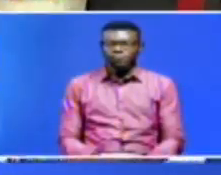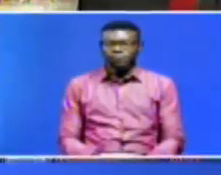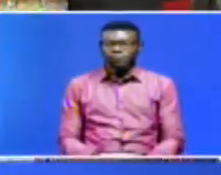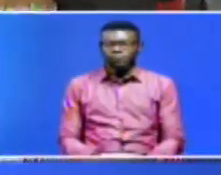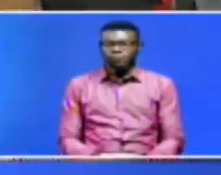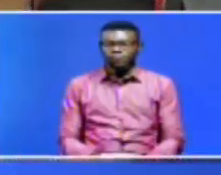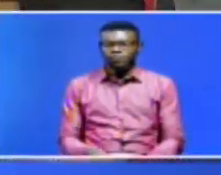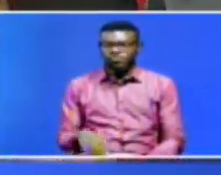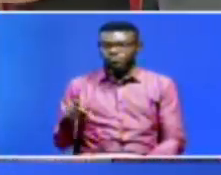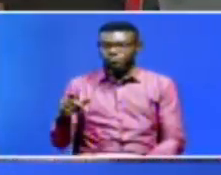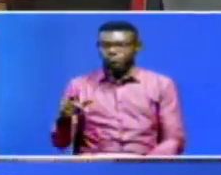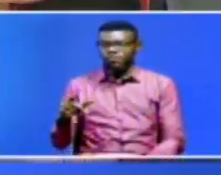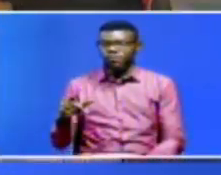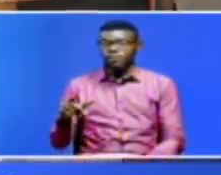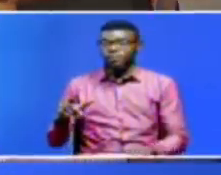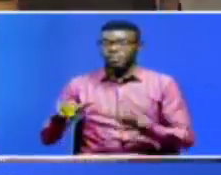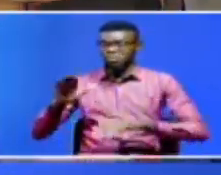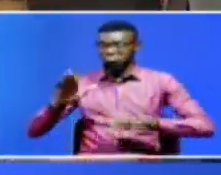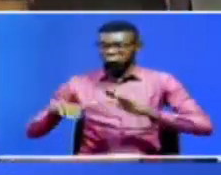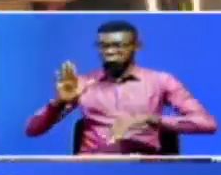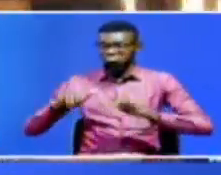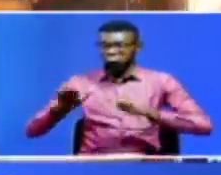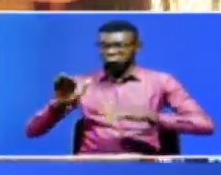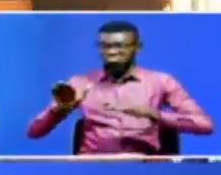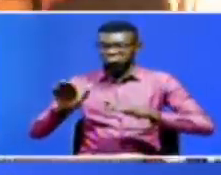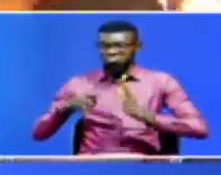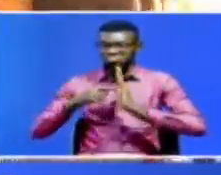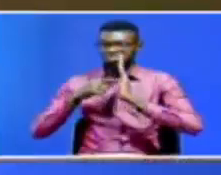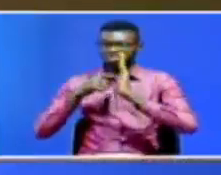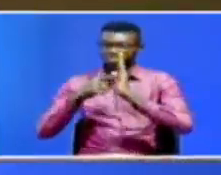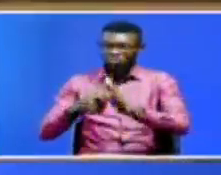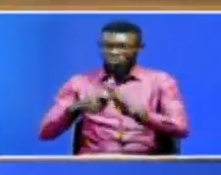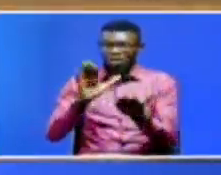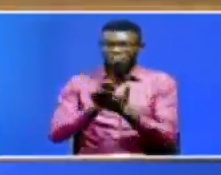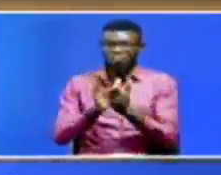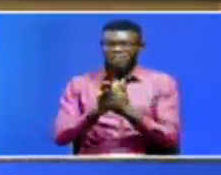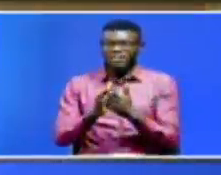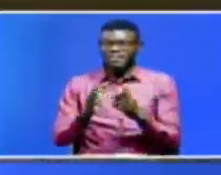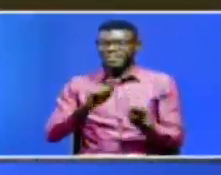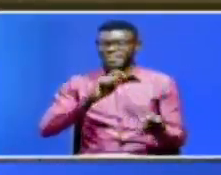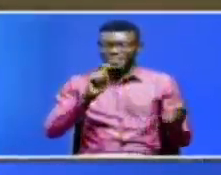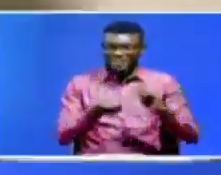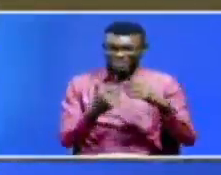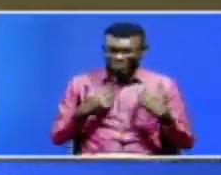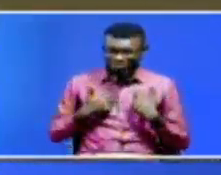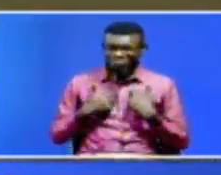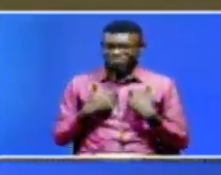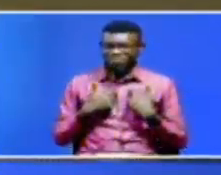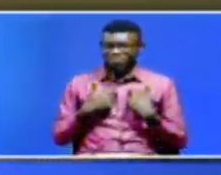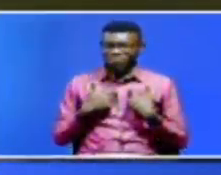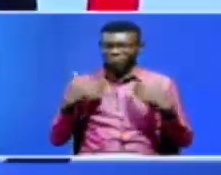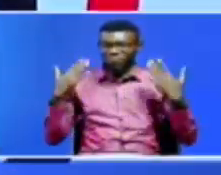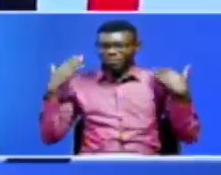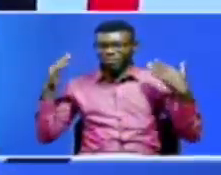The sounds of the golden bell marked yet another milestone in Kenya's banking space as Barclays Bank shed off its old name to